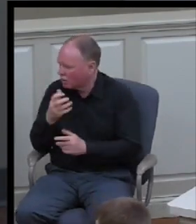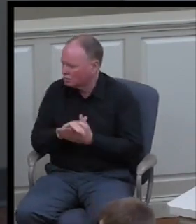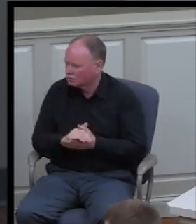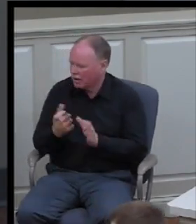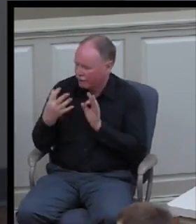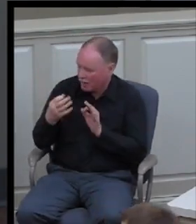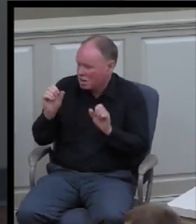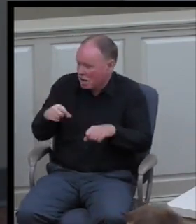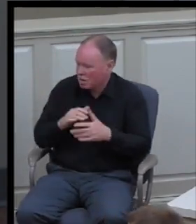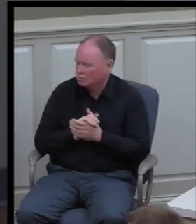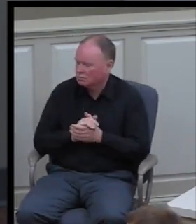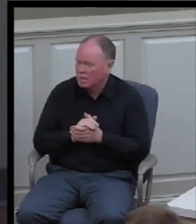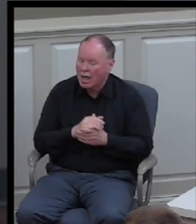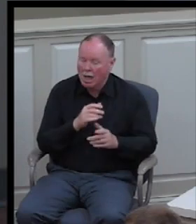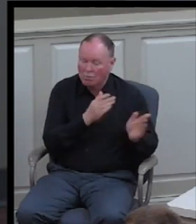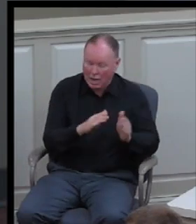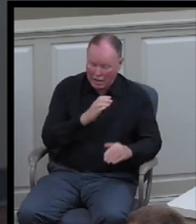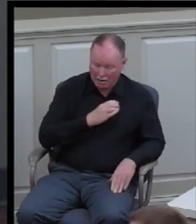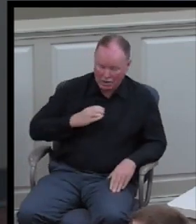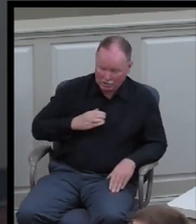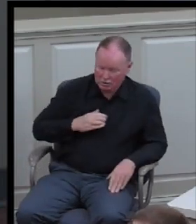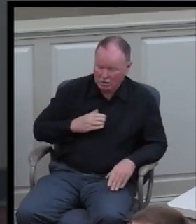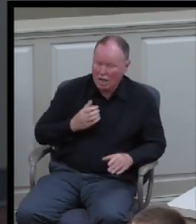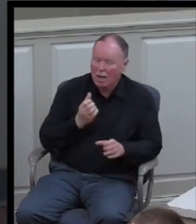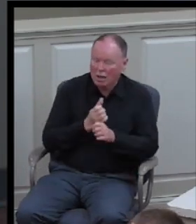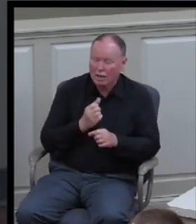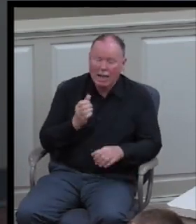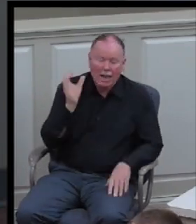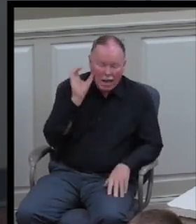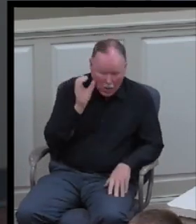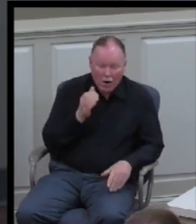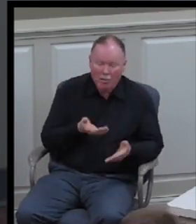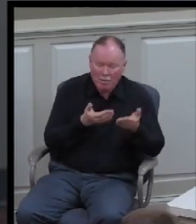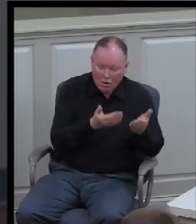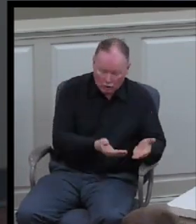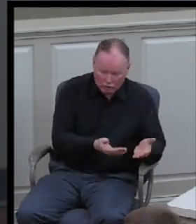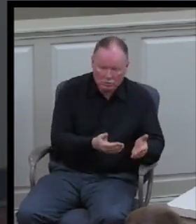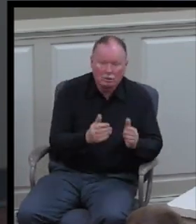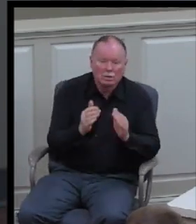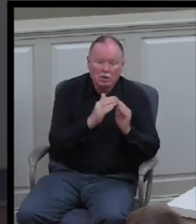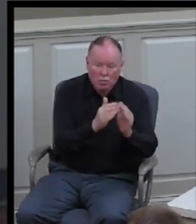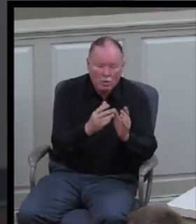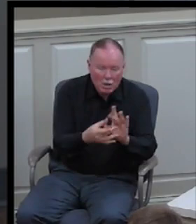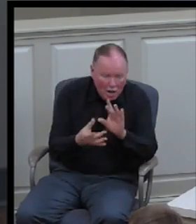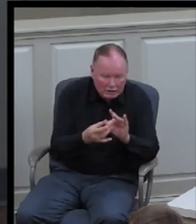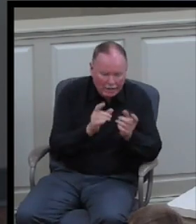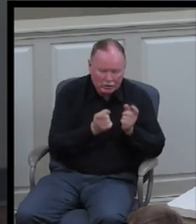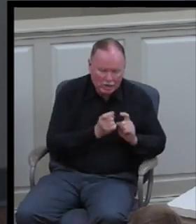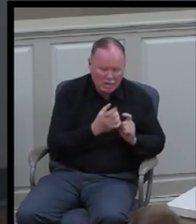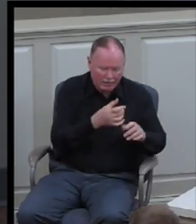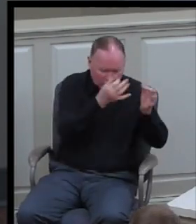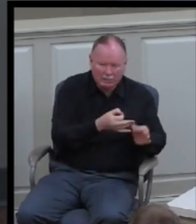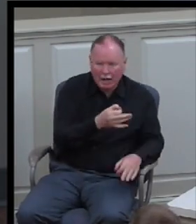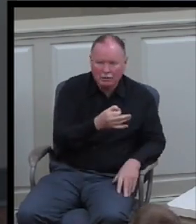really needs to take a staff proposal and hear public comments and then tweak it from there. So that's kind of the plan. But we're going to go kind of